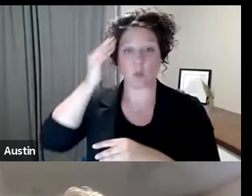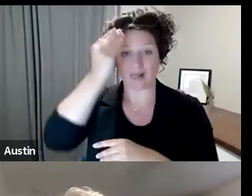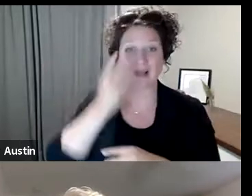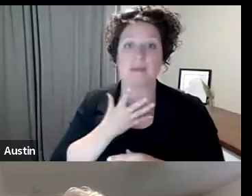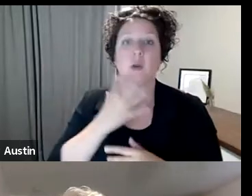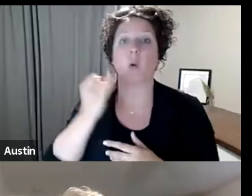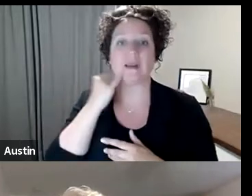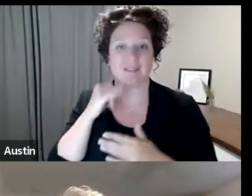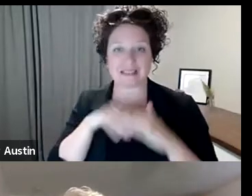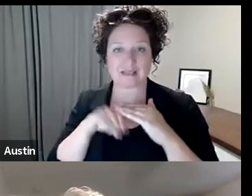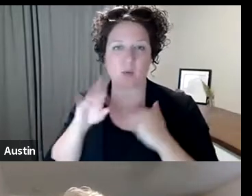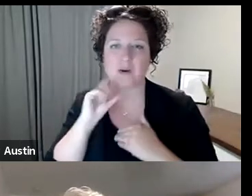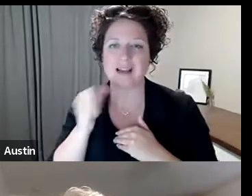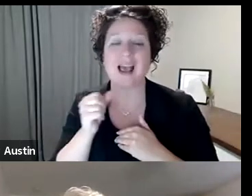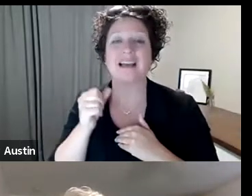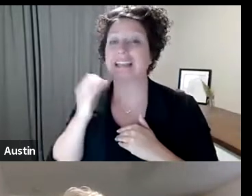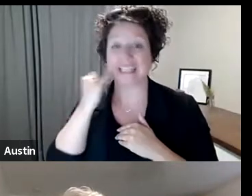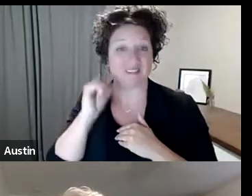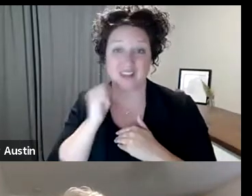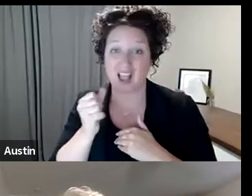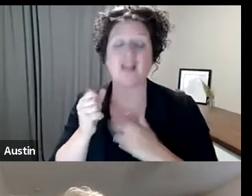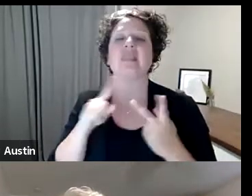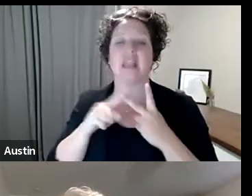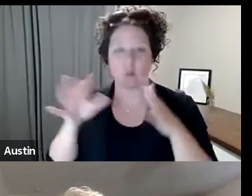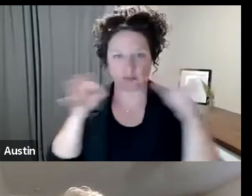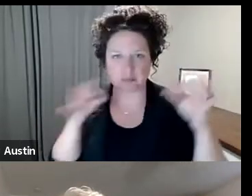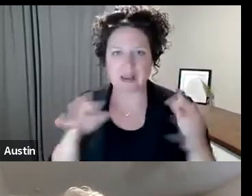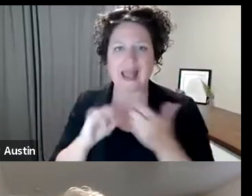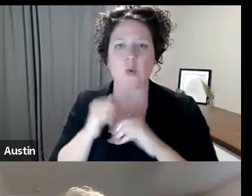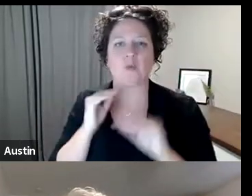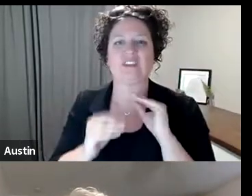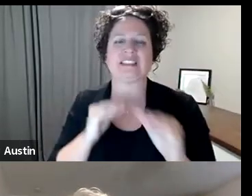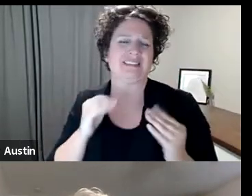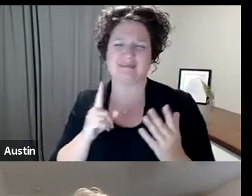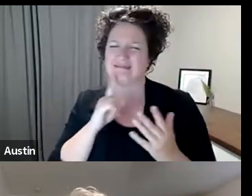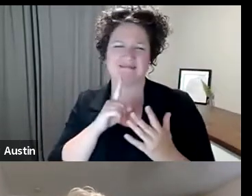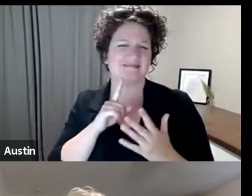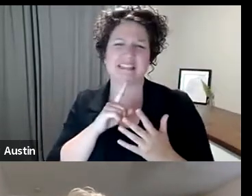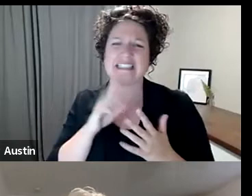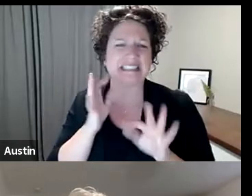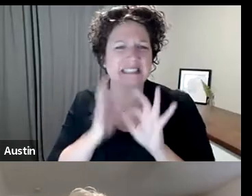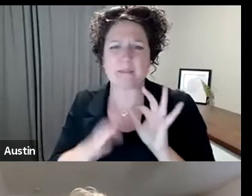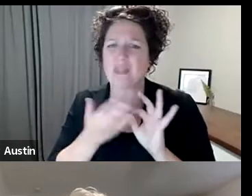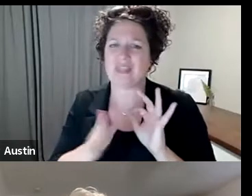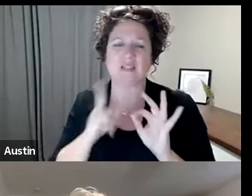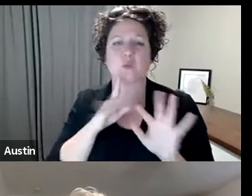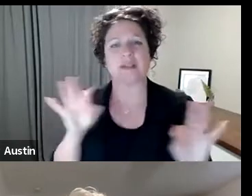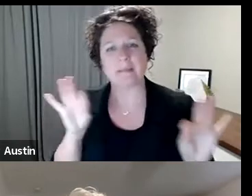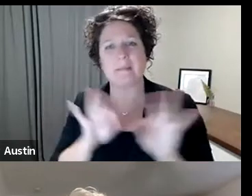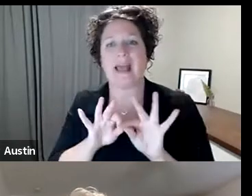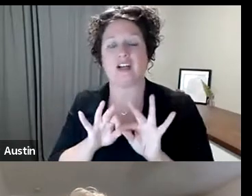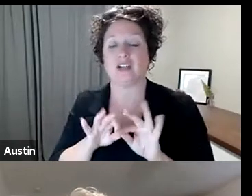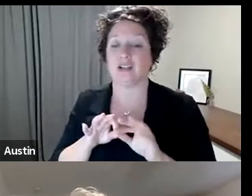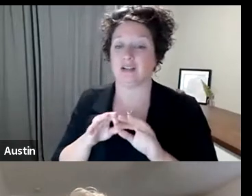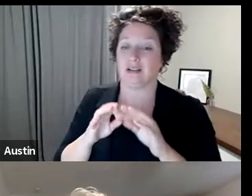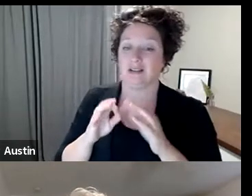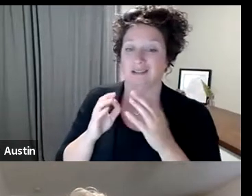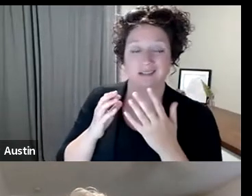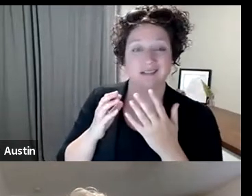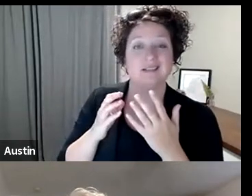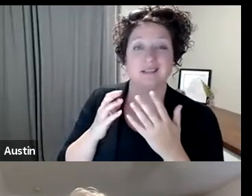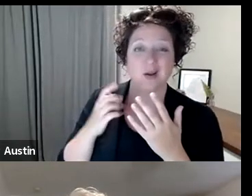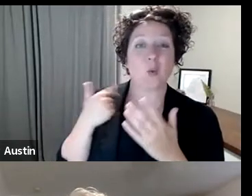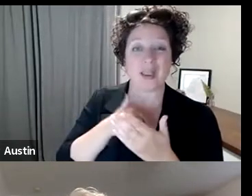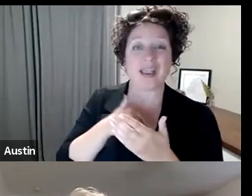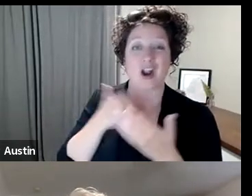that is and guide you on how best to fix it. Simple things really matter. We're now getting to the point where we're turning that on